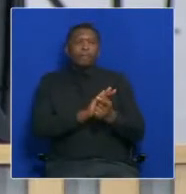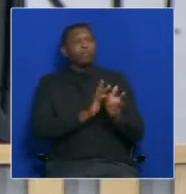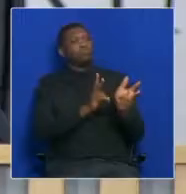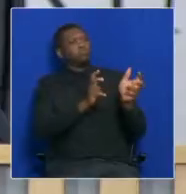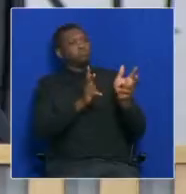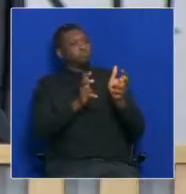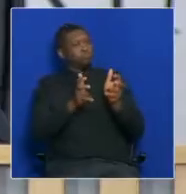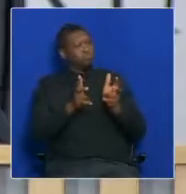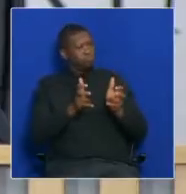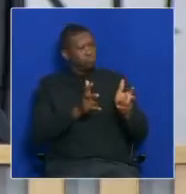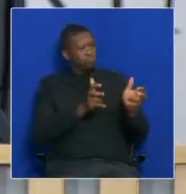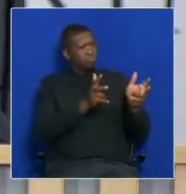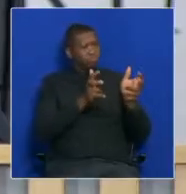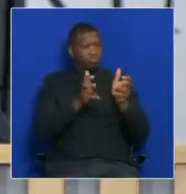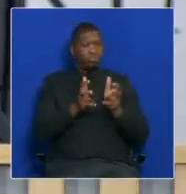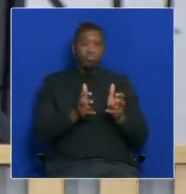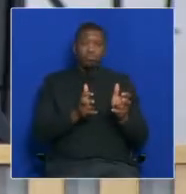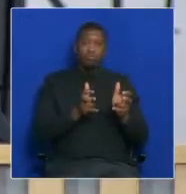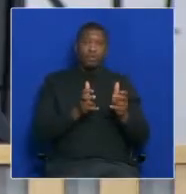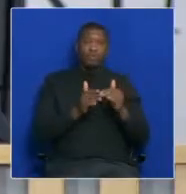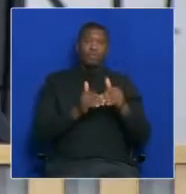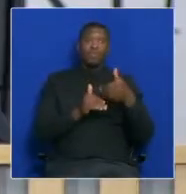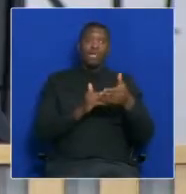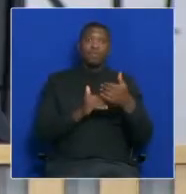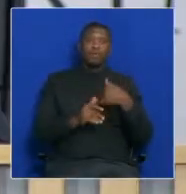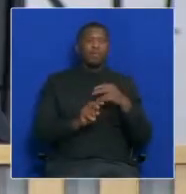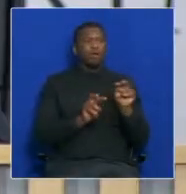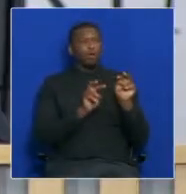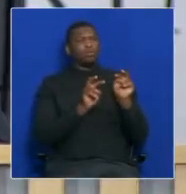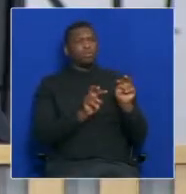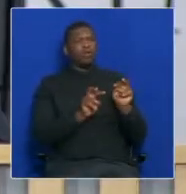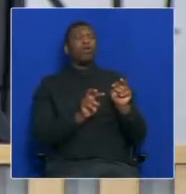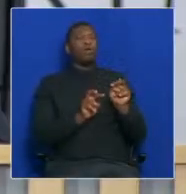From what I understand, it's a SARS